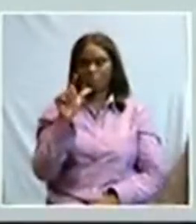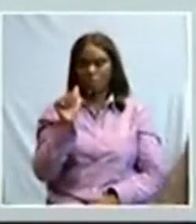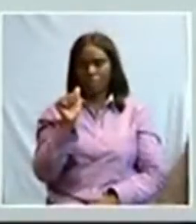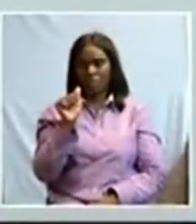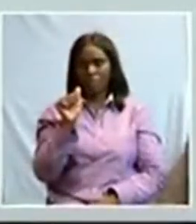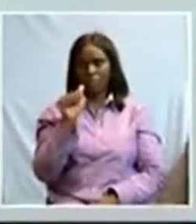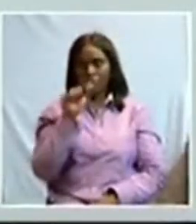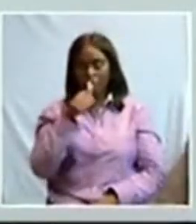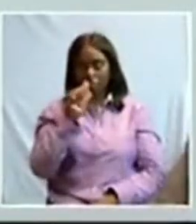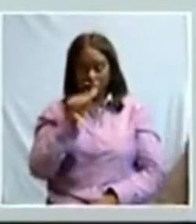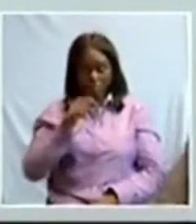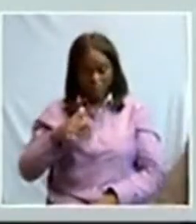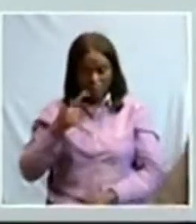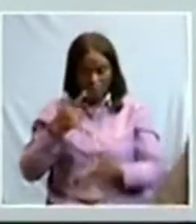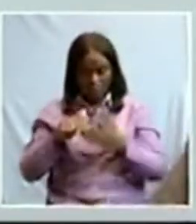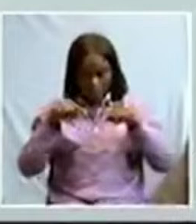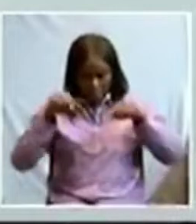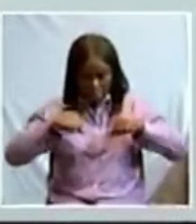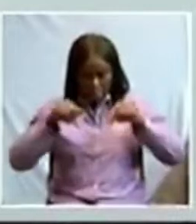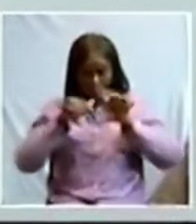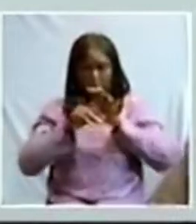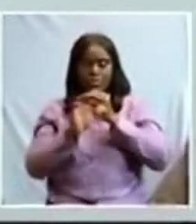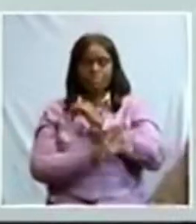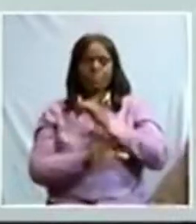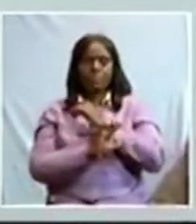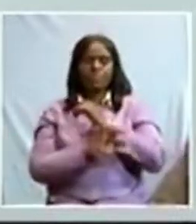so that they can feel that they are part of this country.